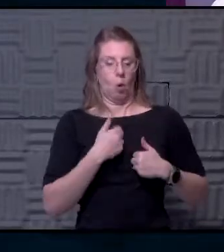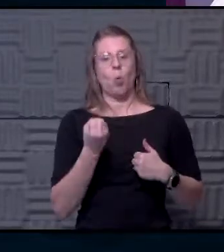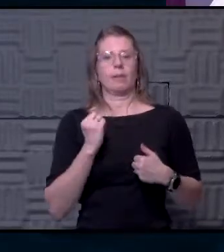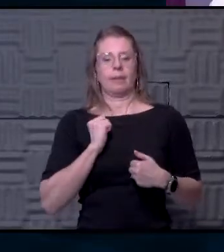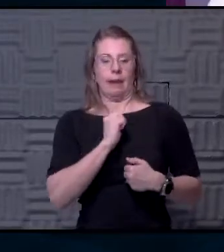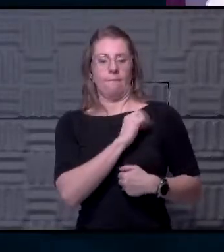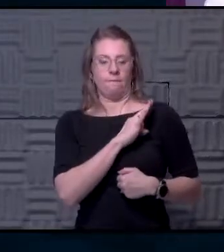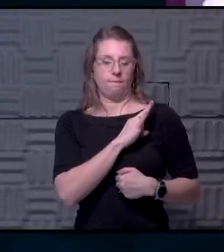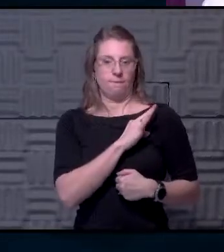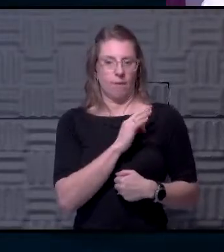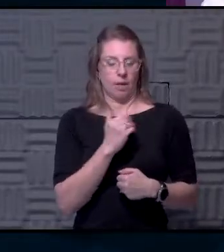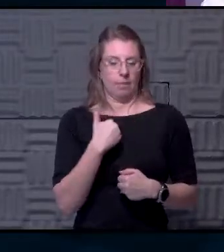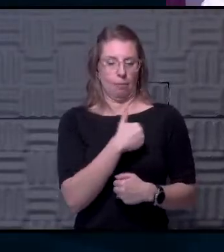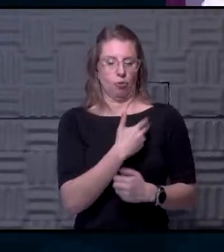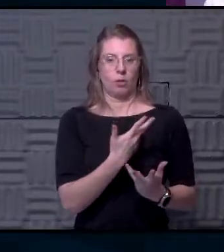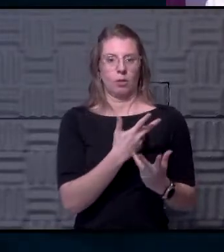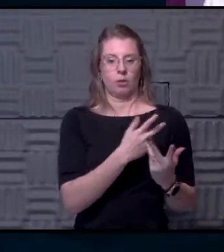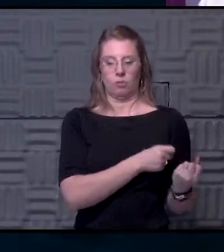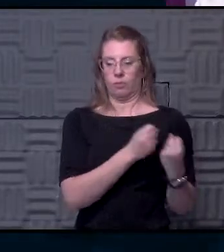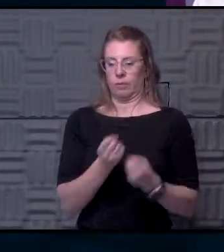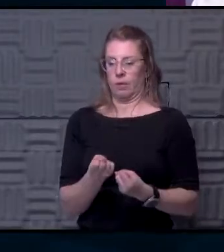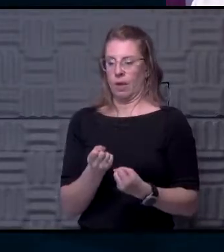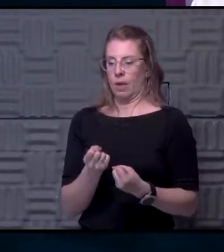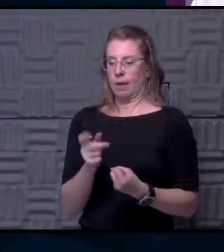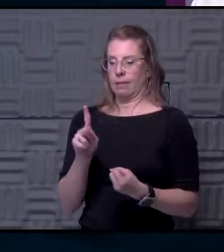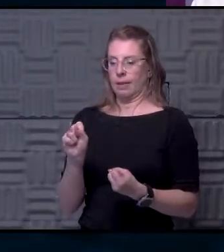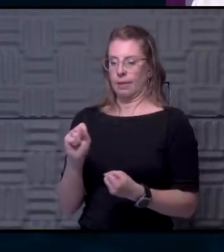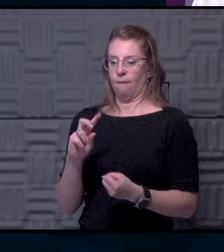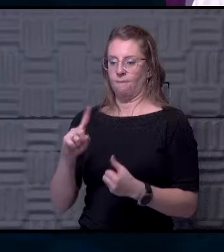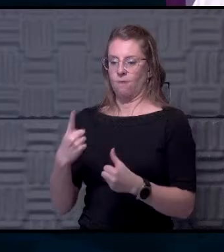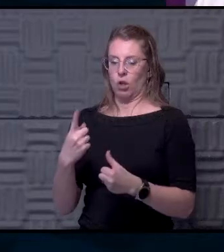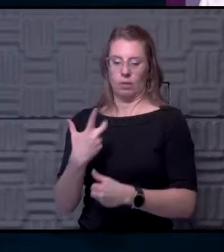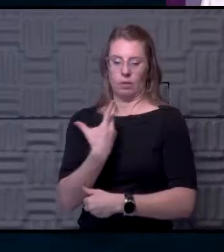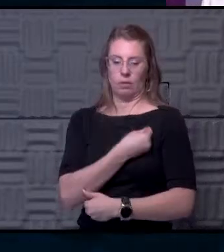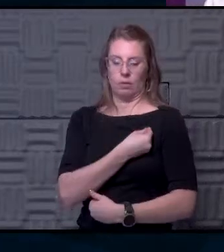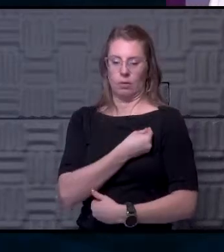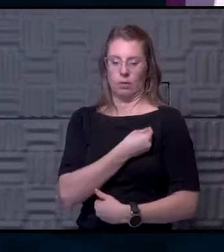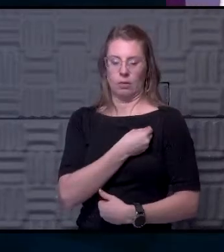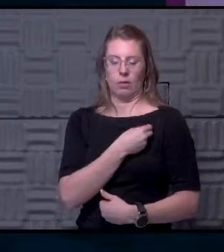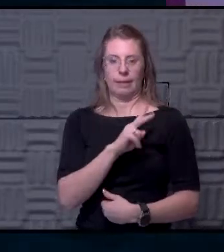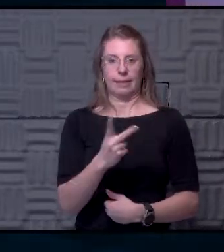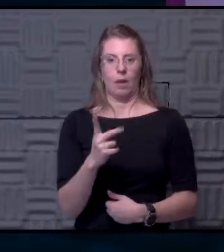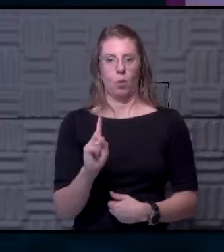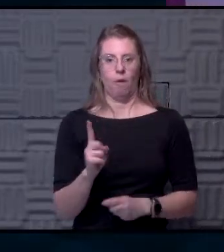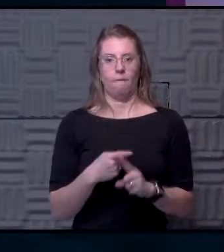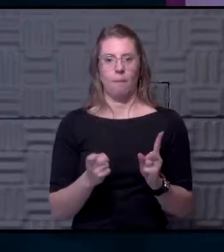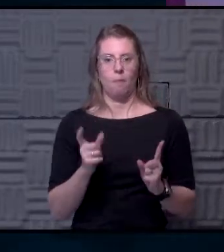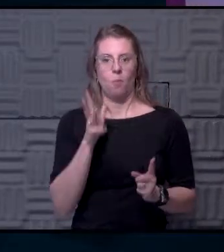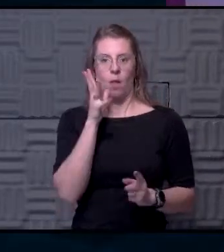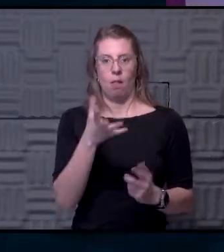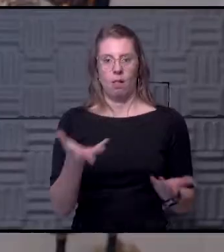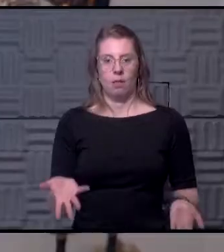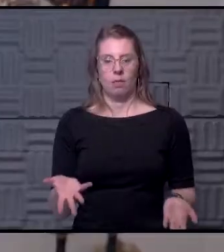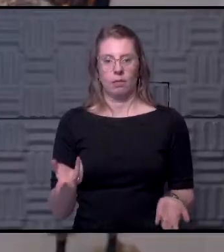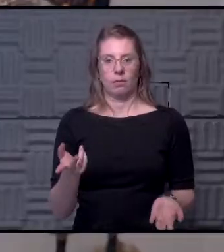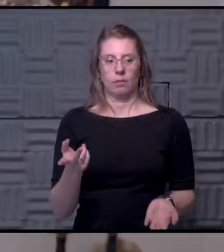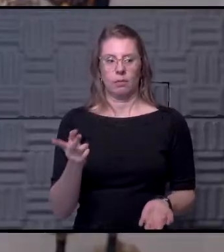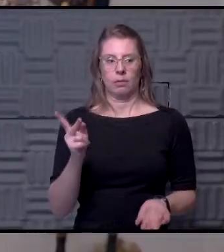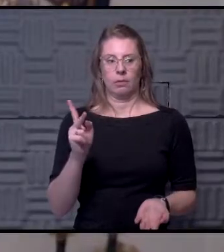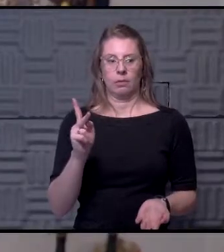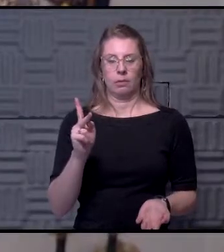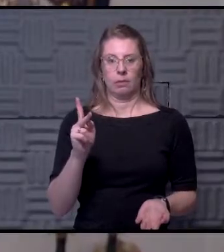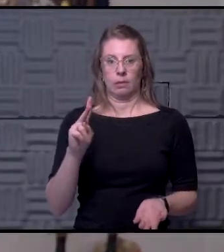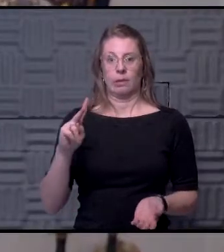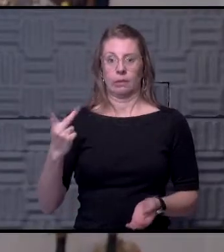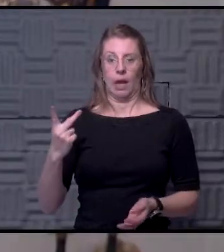member, doesn't matter. Somebody who came over, they got their first dose here in Kansas. Where will they get their second dose? They'll get their second dose